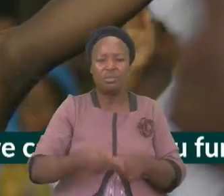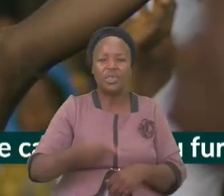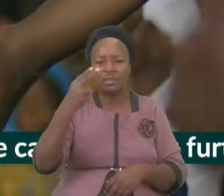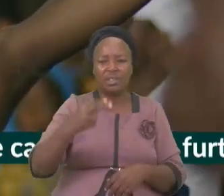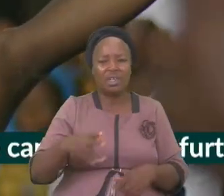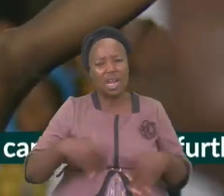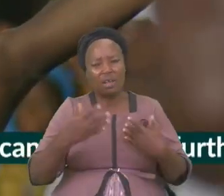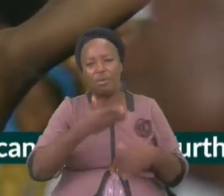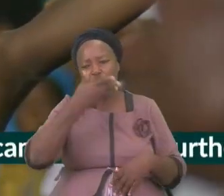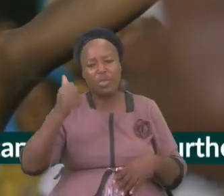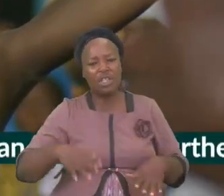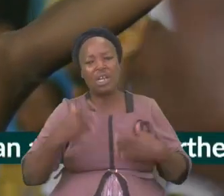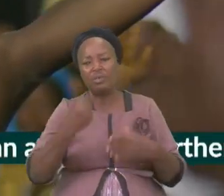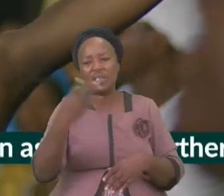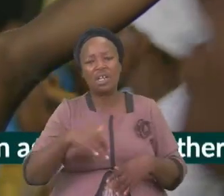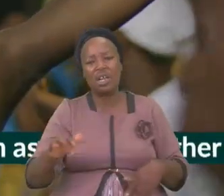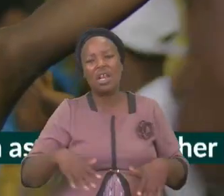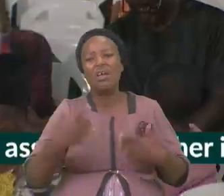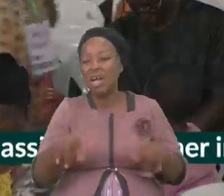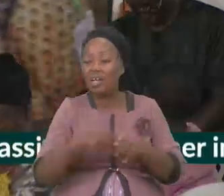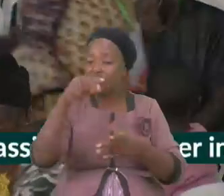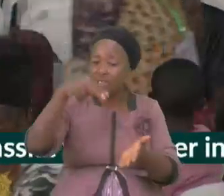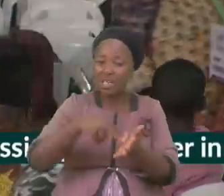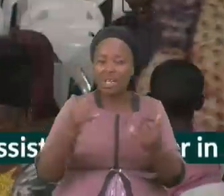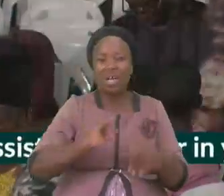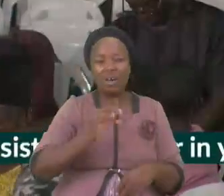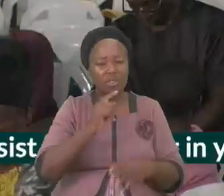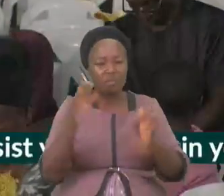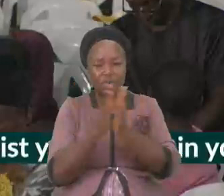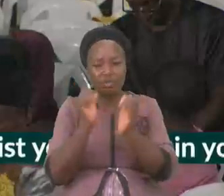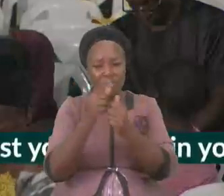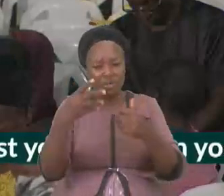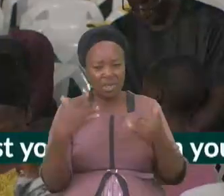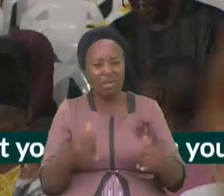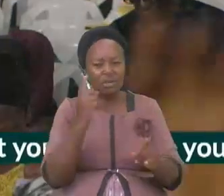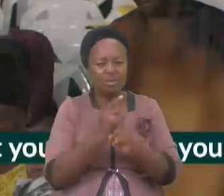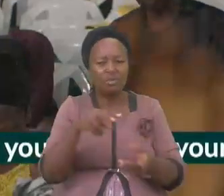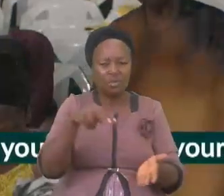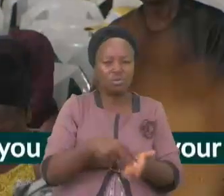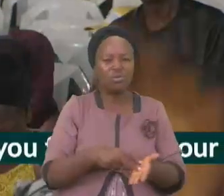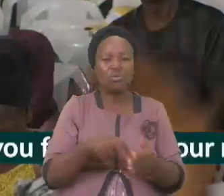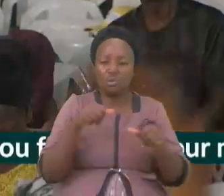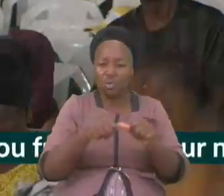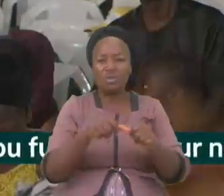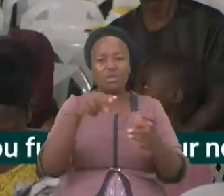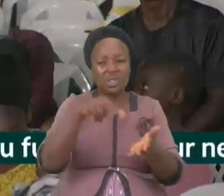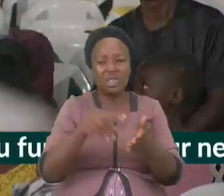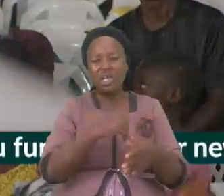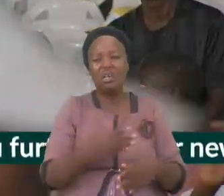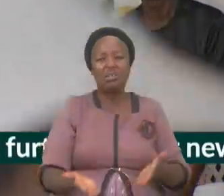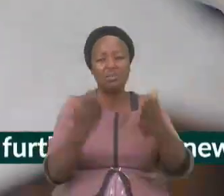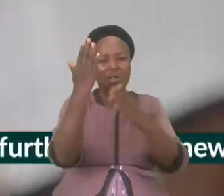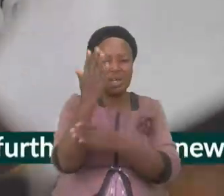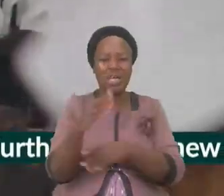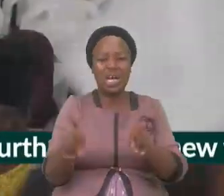with you now. Keep up your hand as I pray with you here at the Alpha location, on radio,